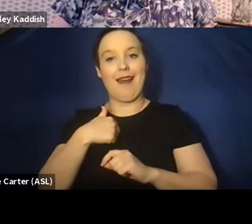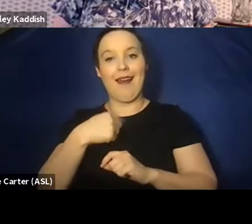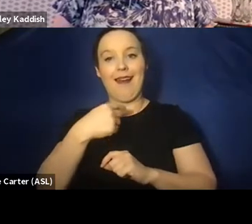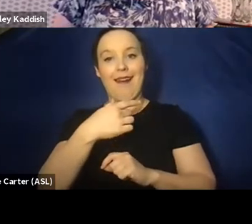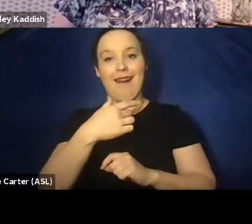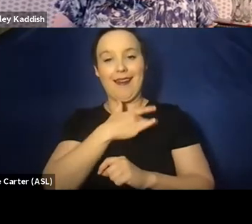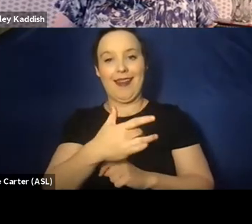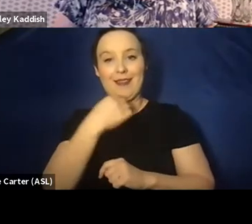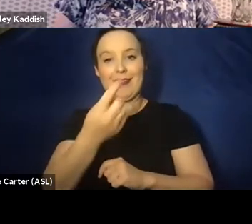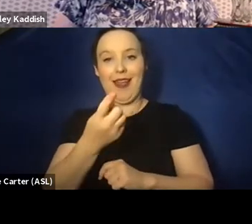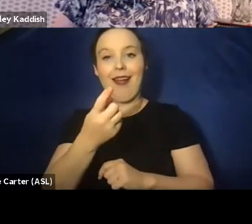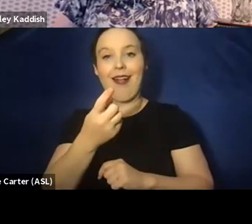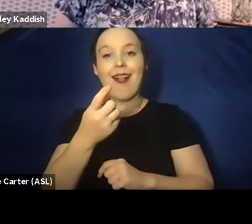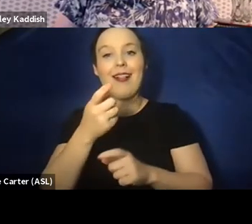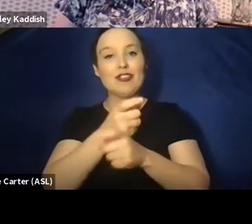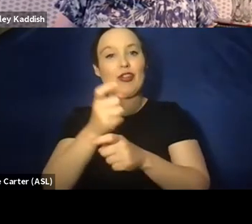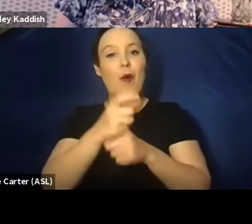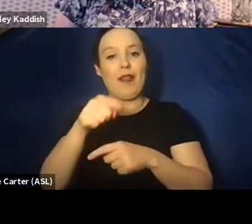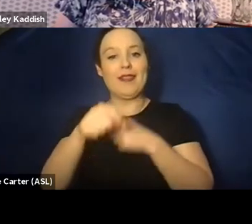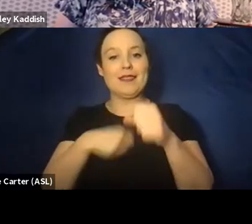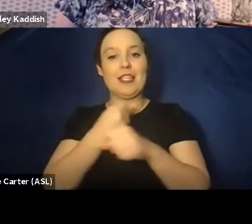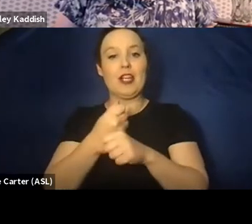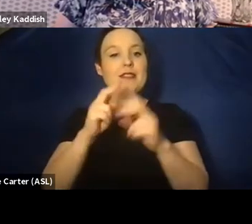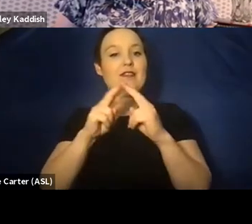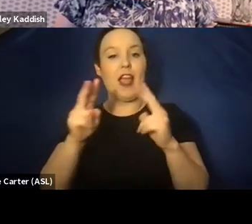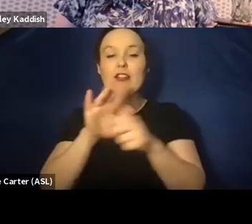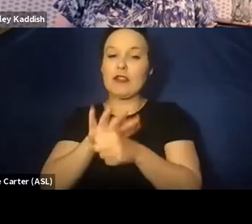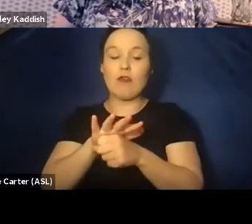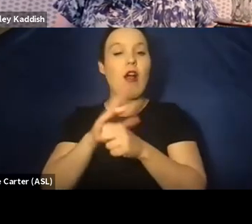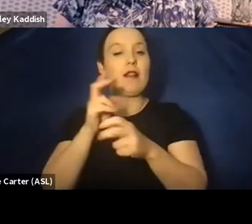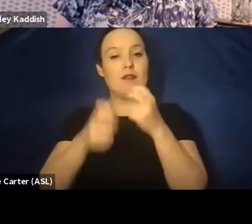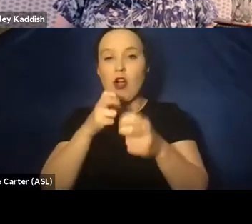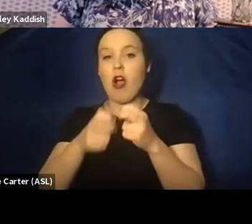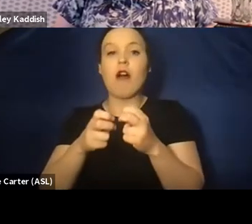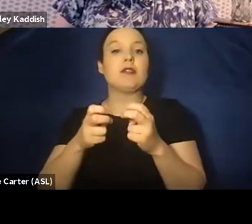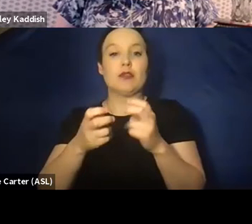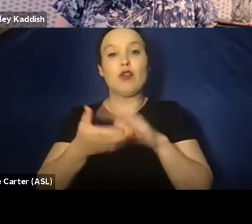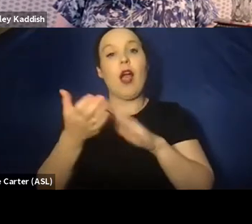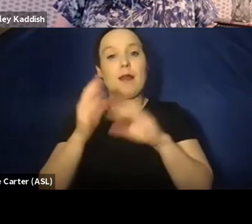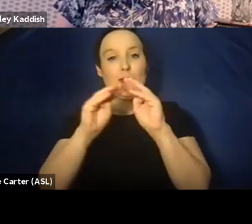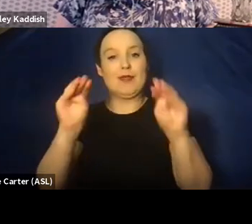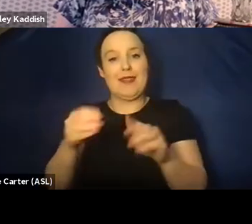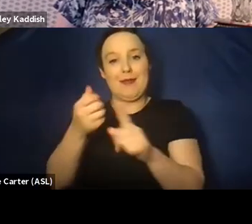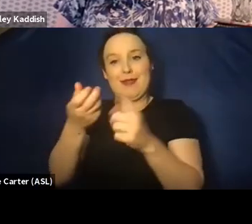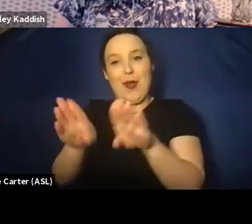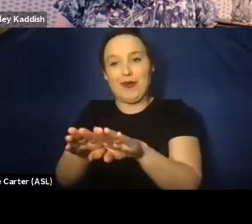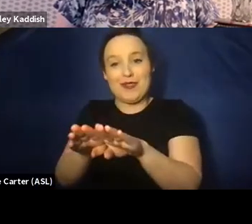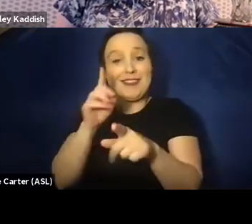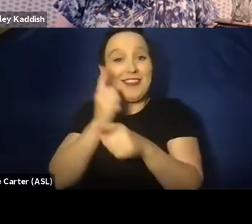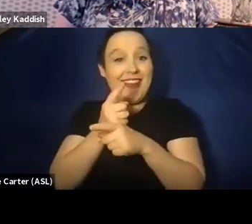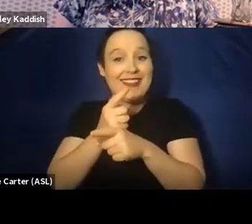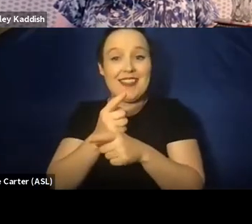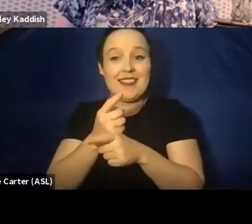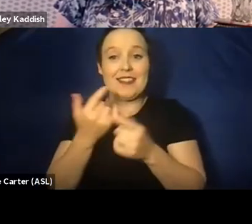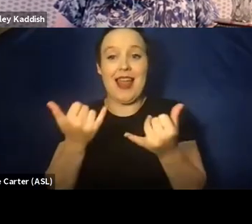and stressful to run a closed museum. And we were just thinking, okay, what are we doing now? What is